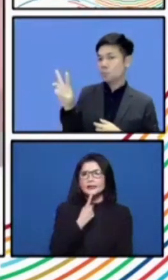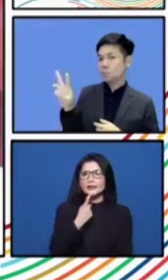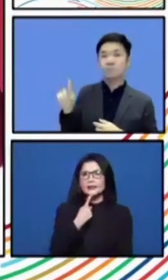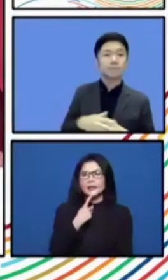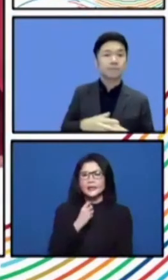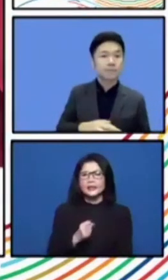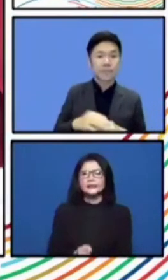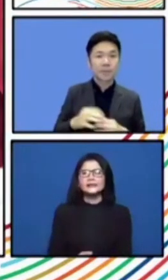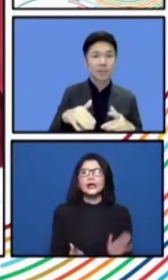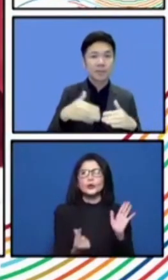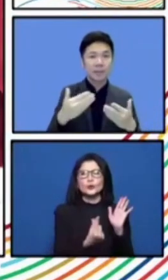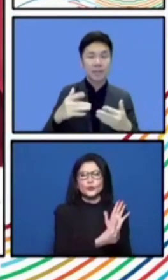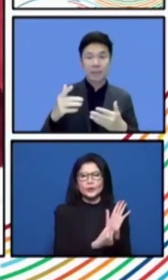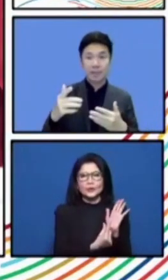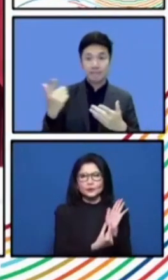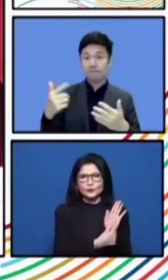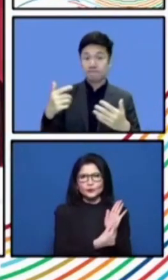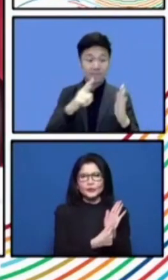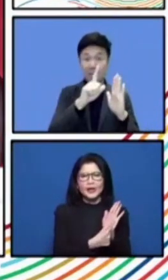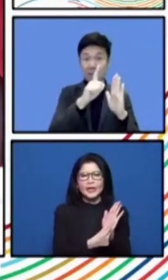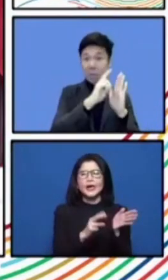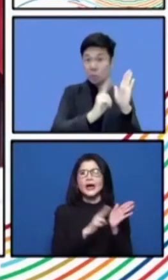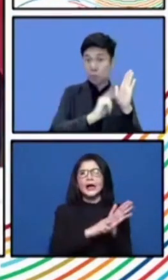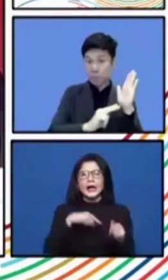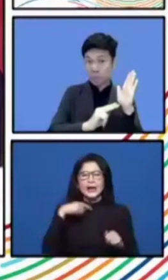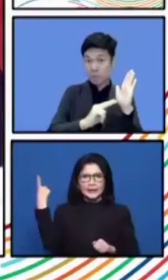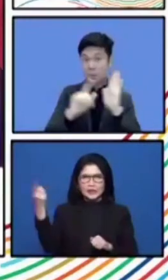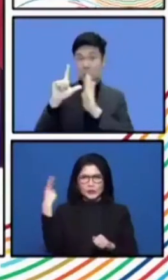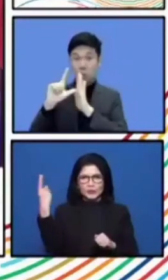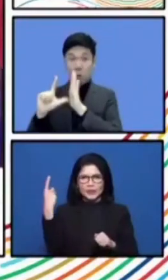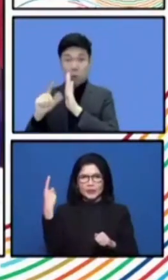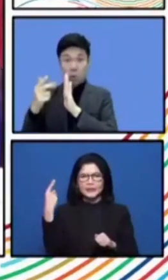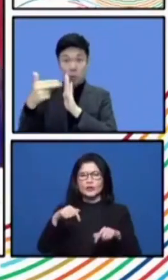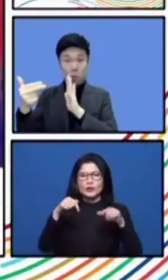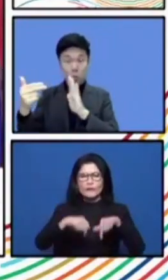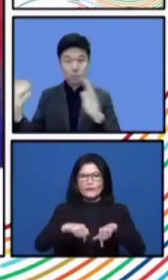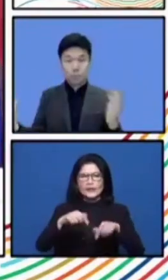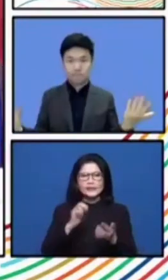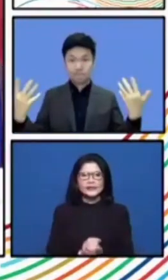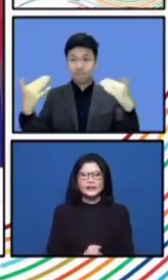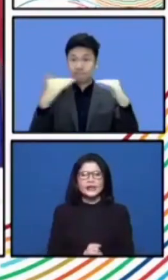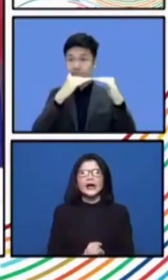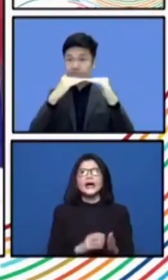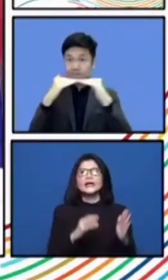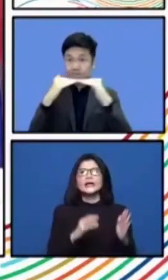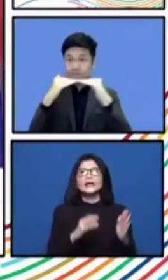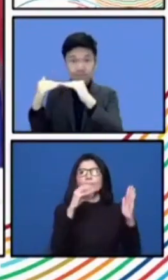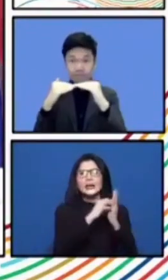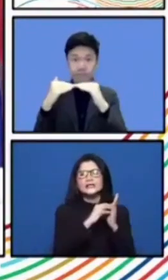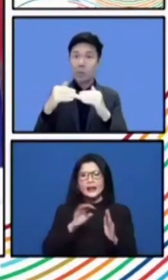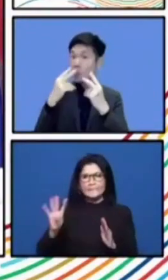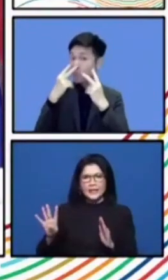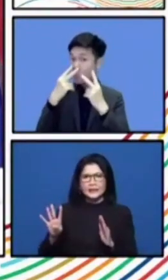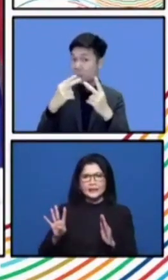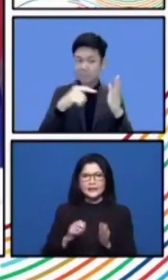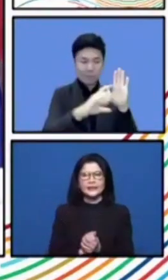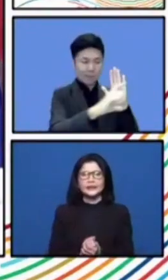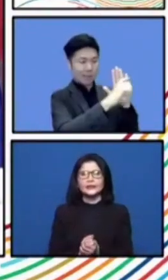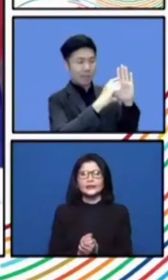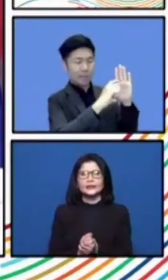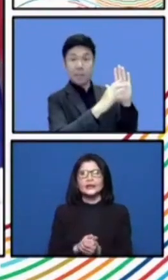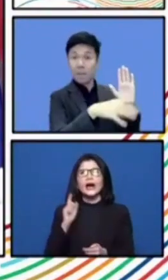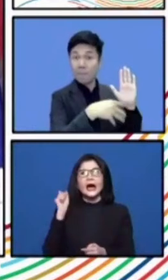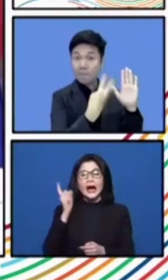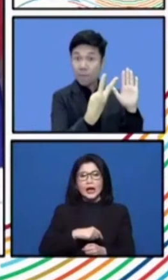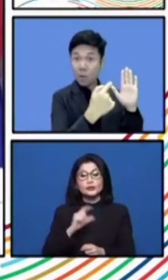with the conventions we need to refer to Article 4 on General Obligations to be considered as a critical